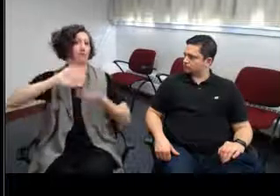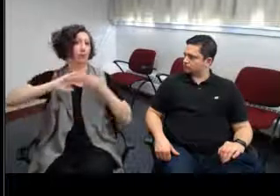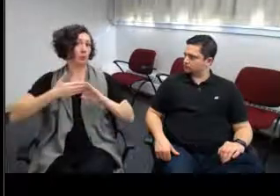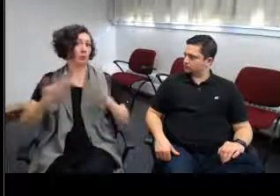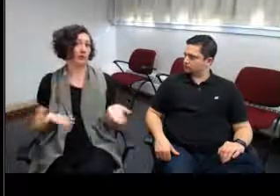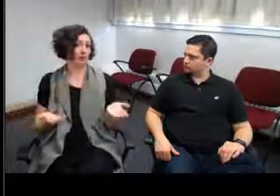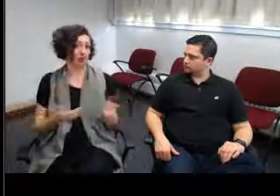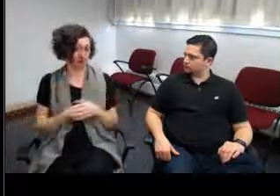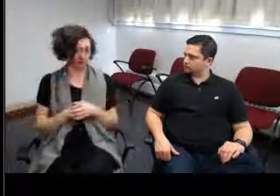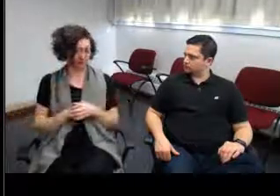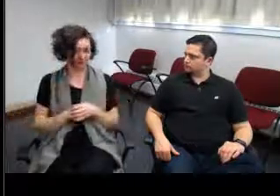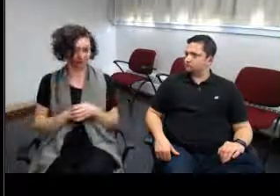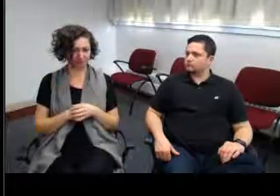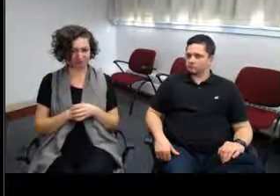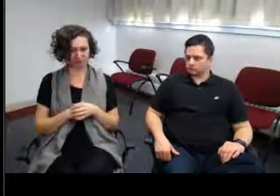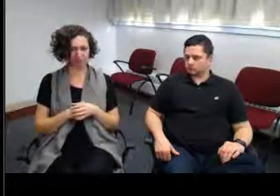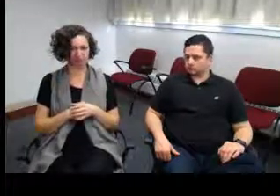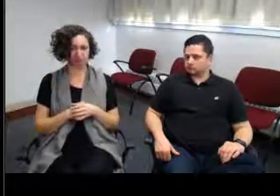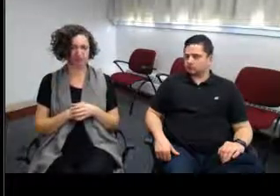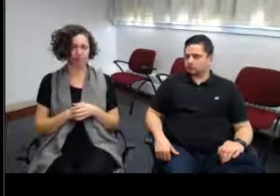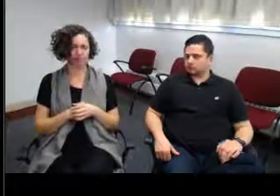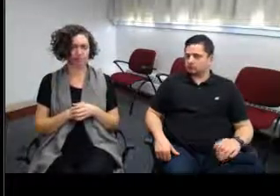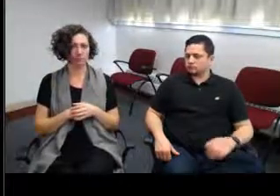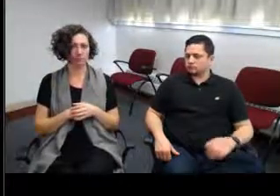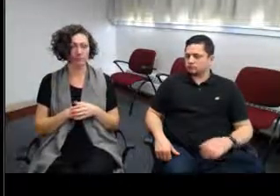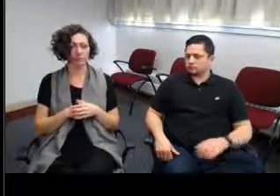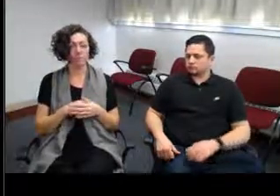awareness of mental health in the deaf community.